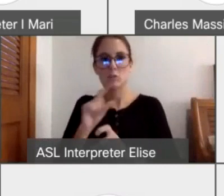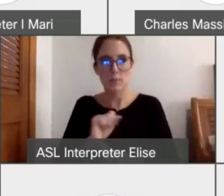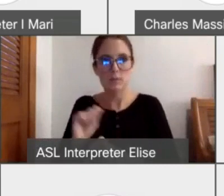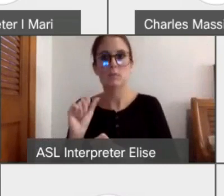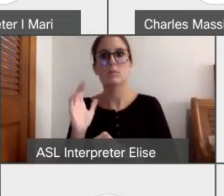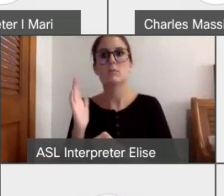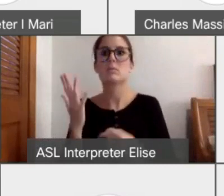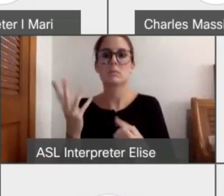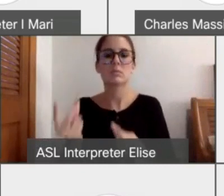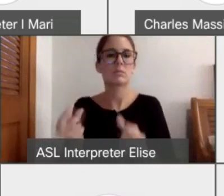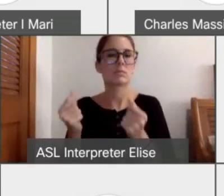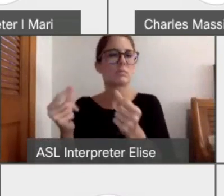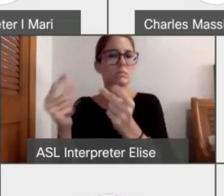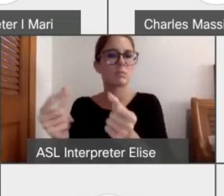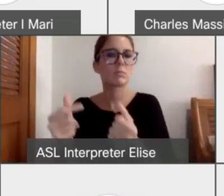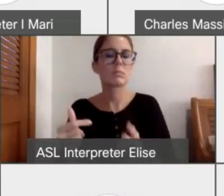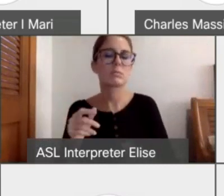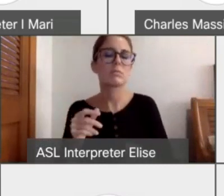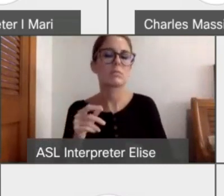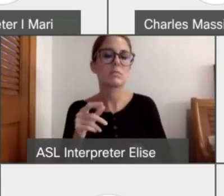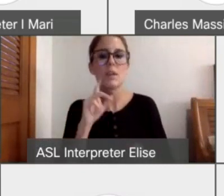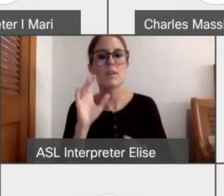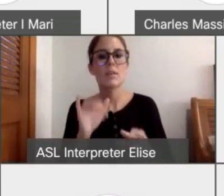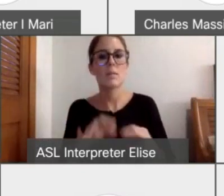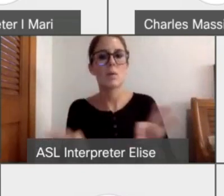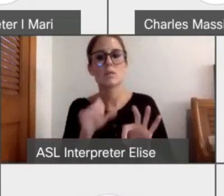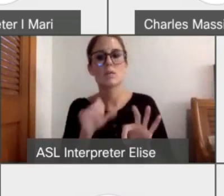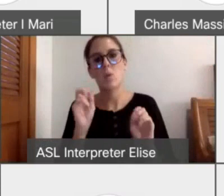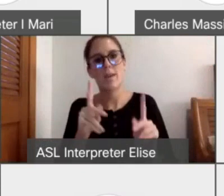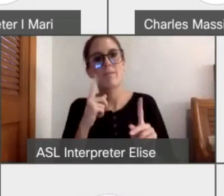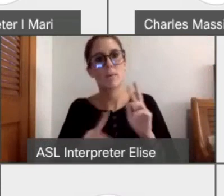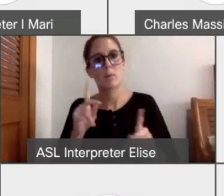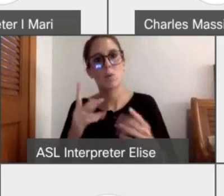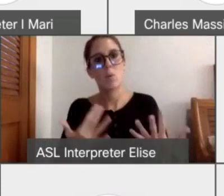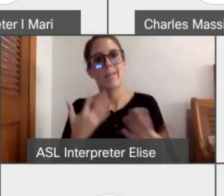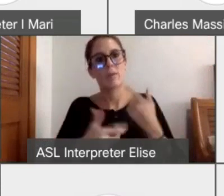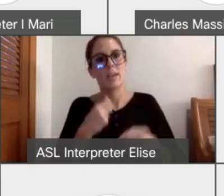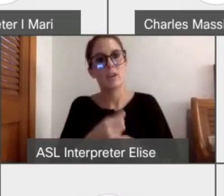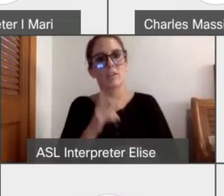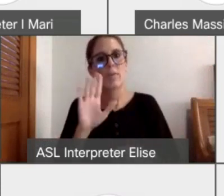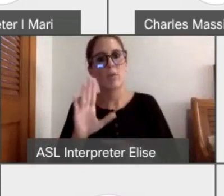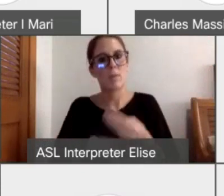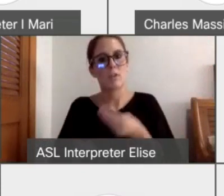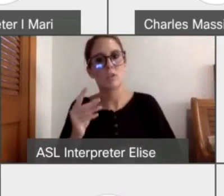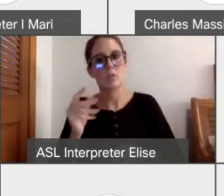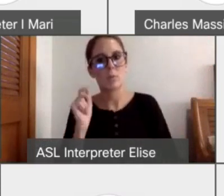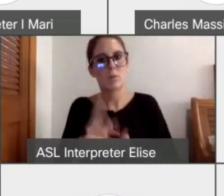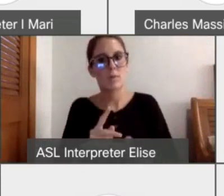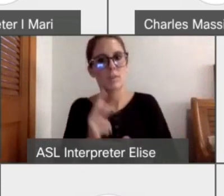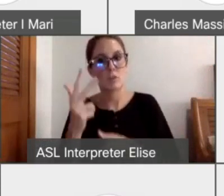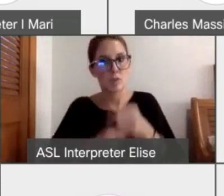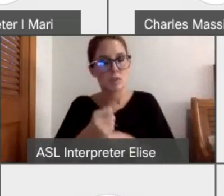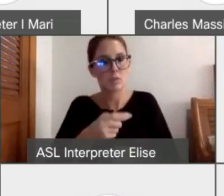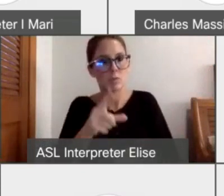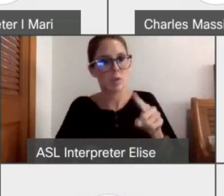increasing our output in that area, because I think it's important, and it's not okay for people to wait 3 years for their budget to be approved, because that's 3 years that you're not able